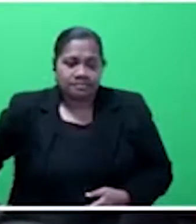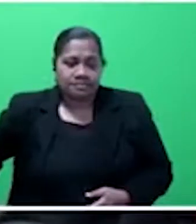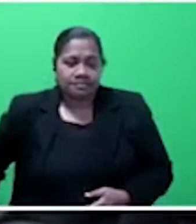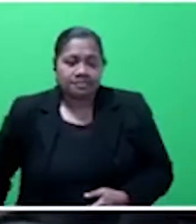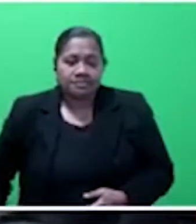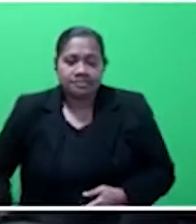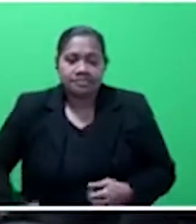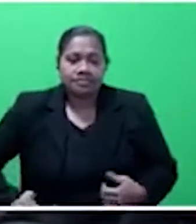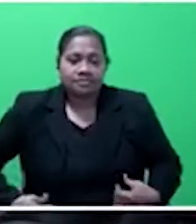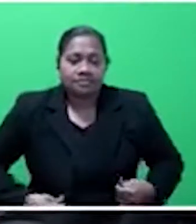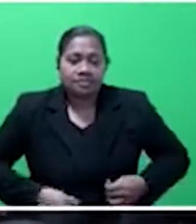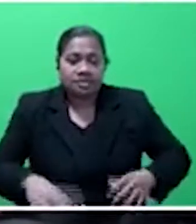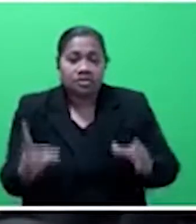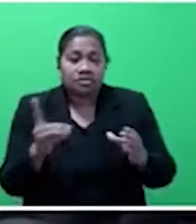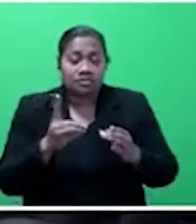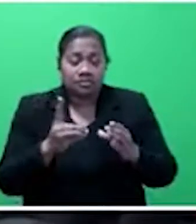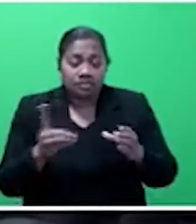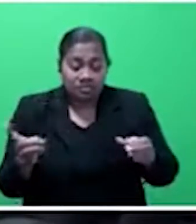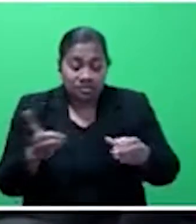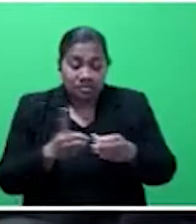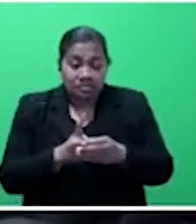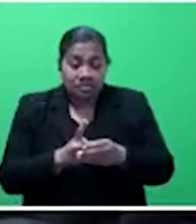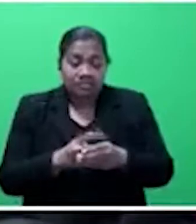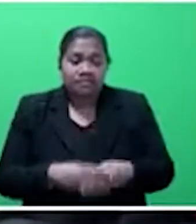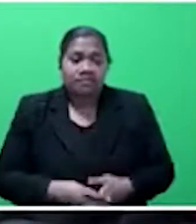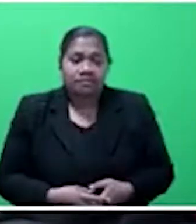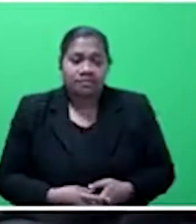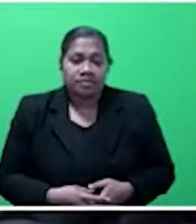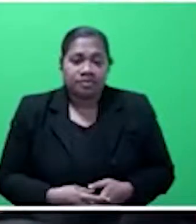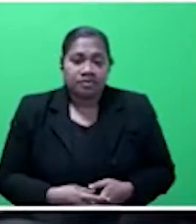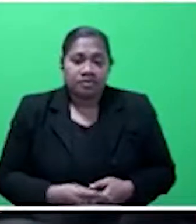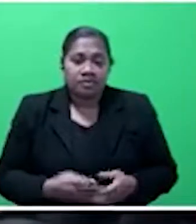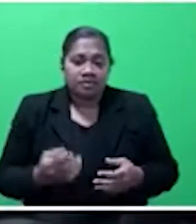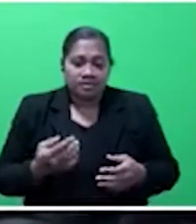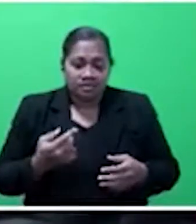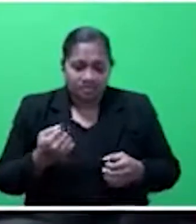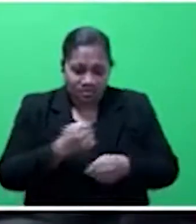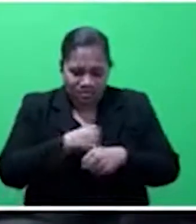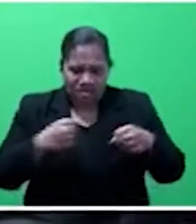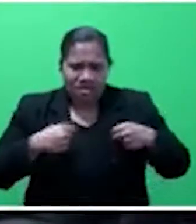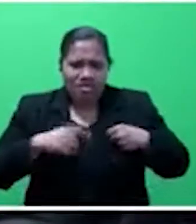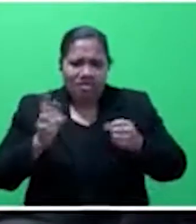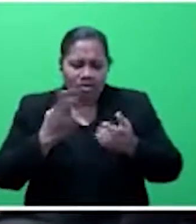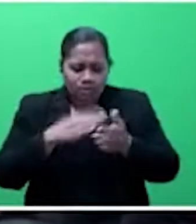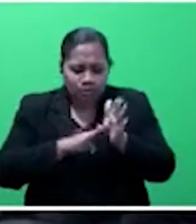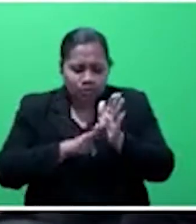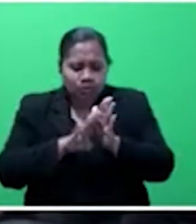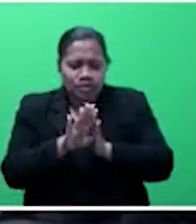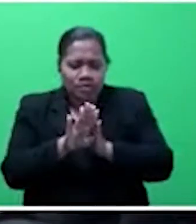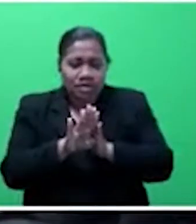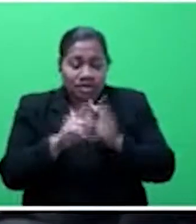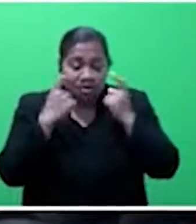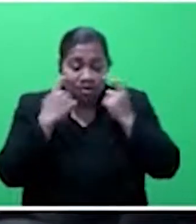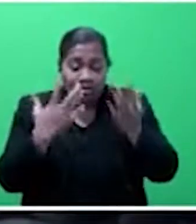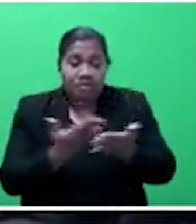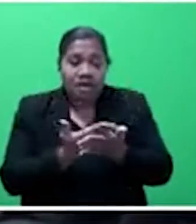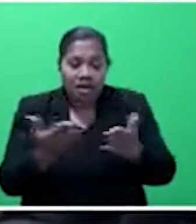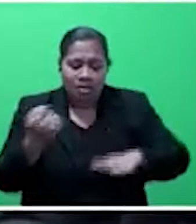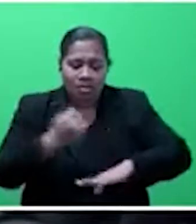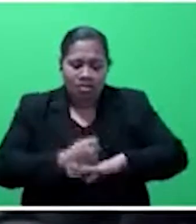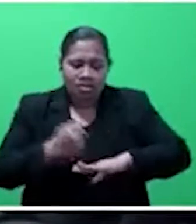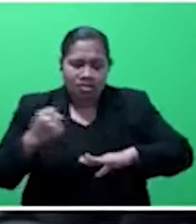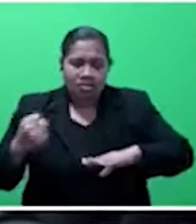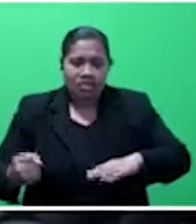consolidation and recovery that underlines how this government has dealt with the external